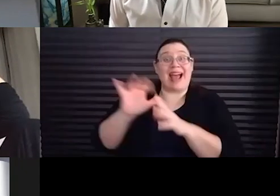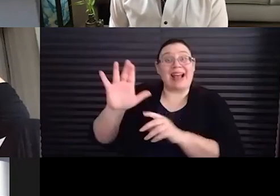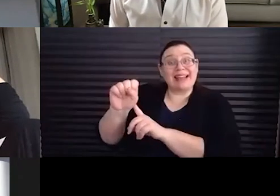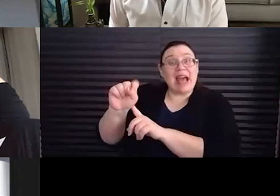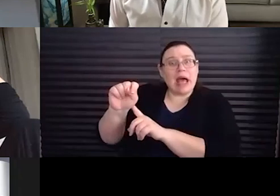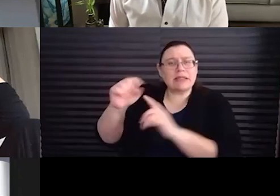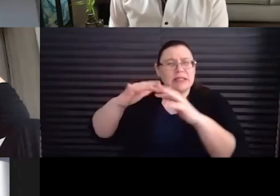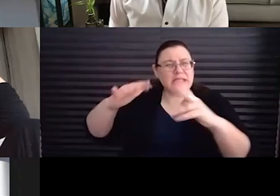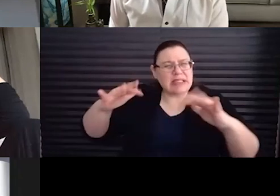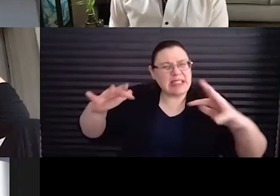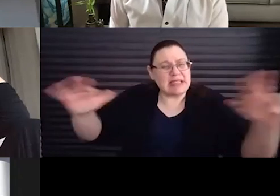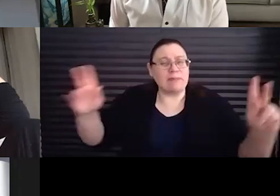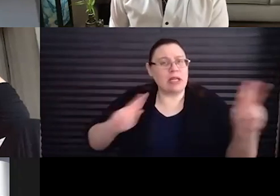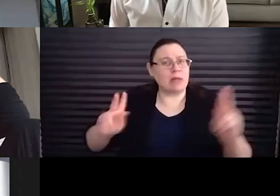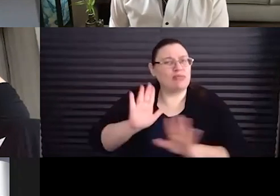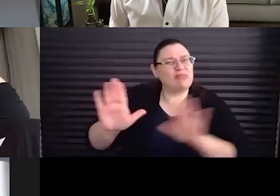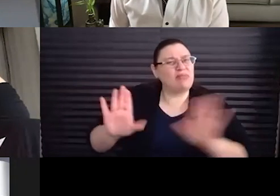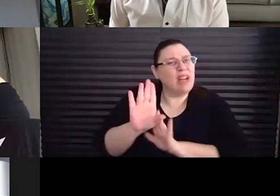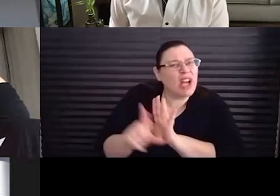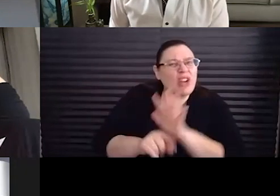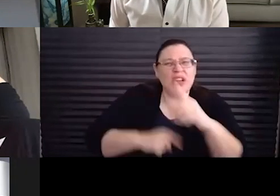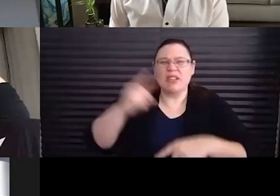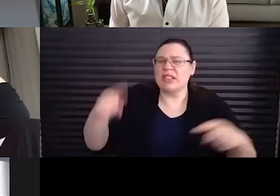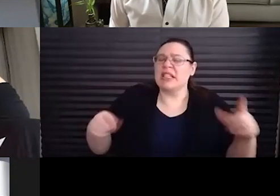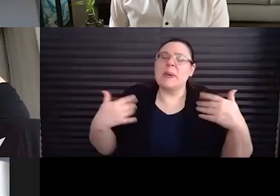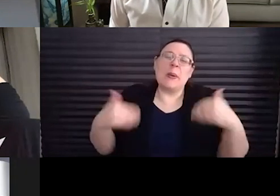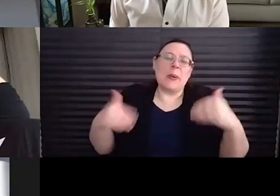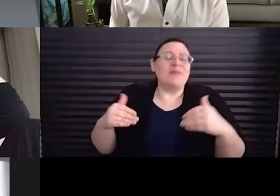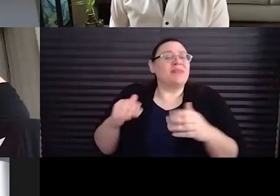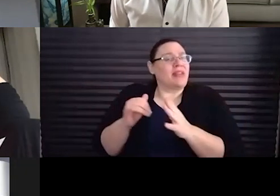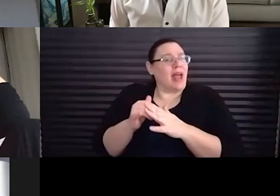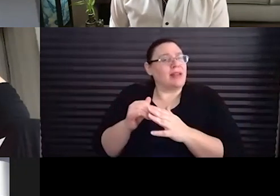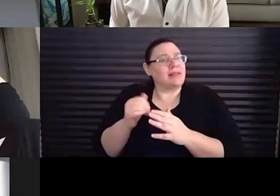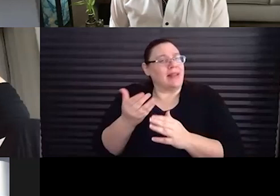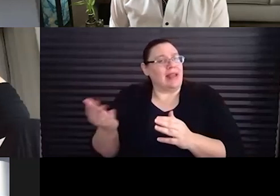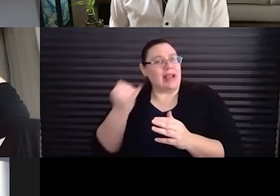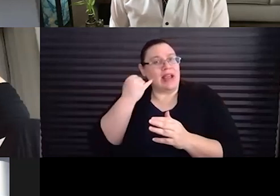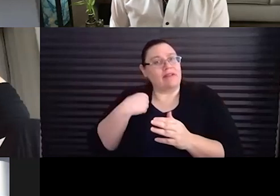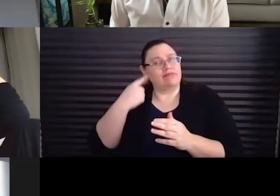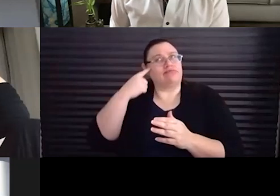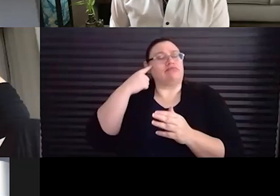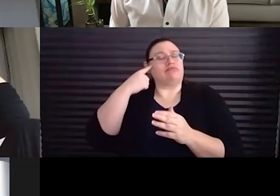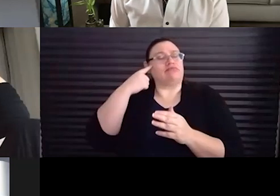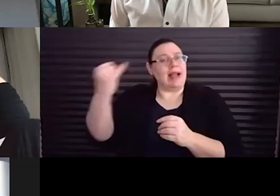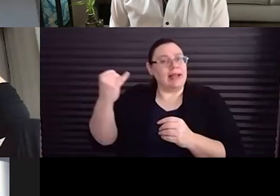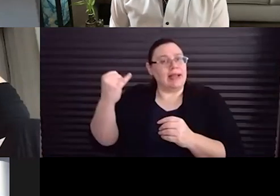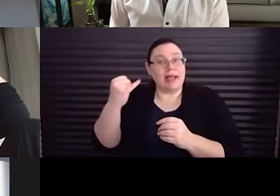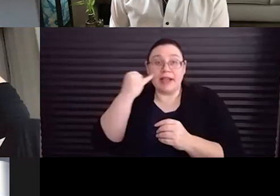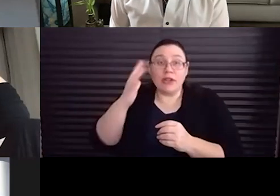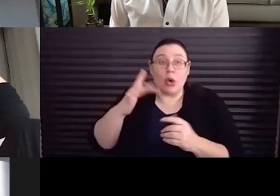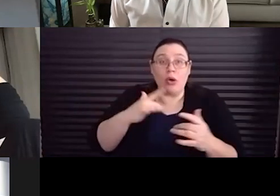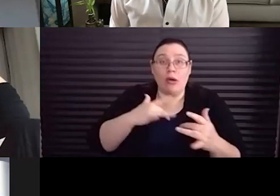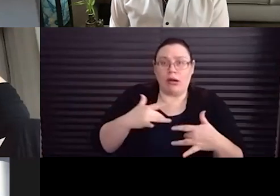it's something for me that's really important. So I think that's one of those things where if you have an idea, and if your only fear is what